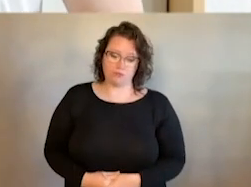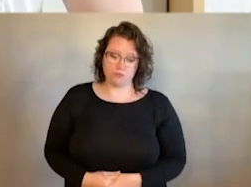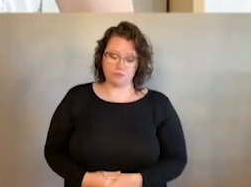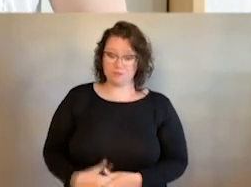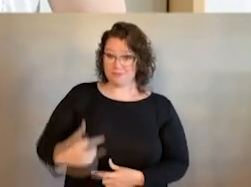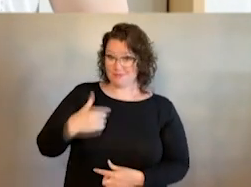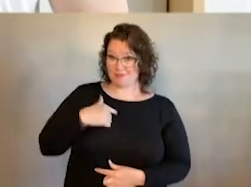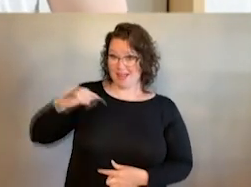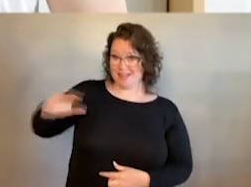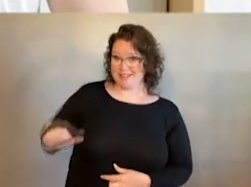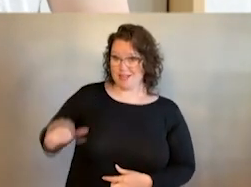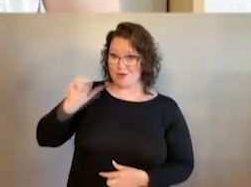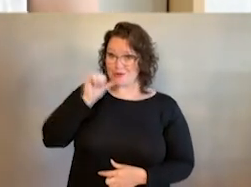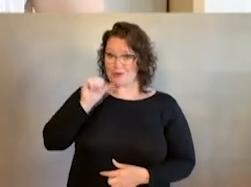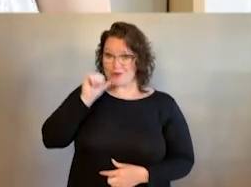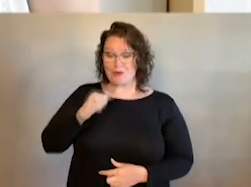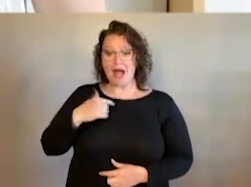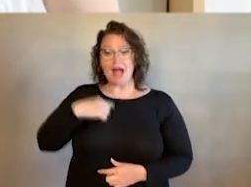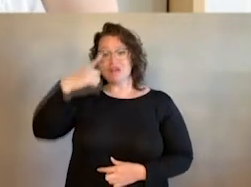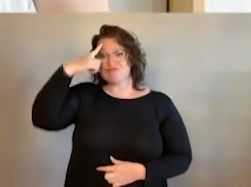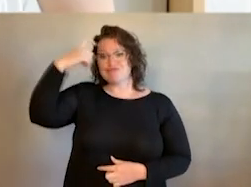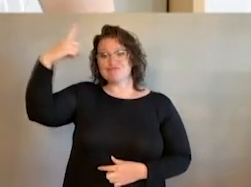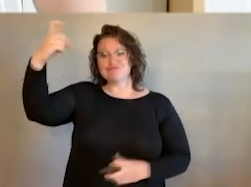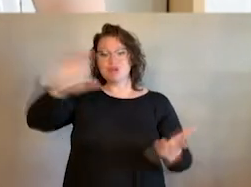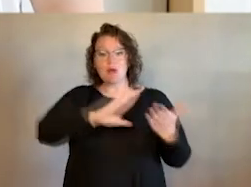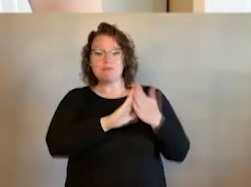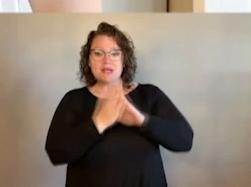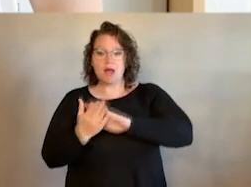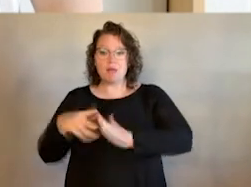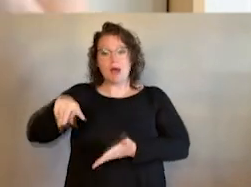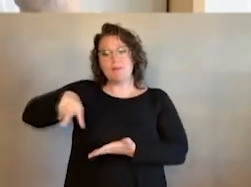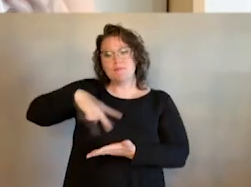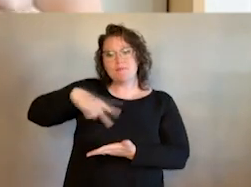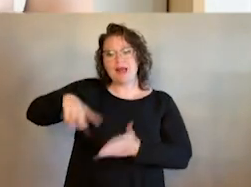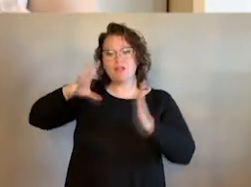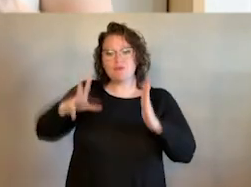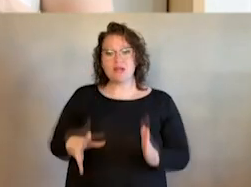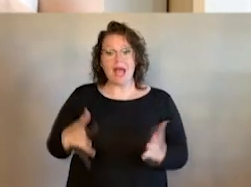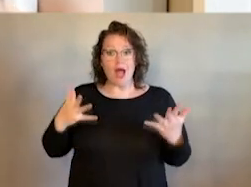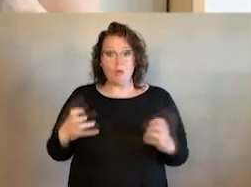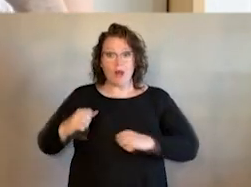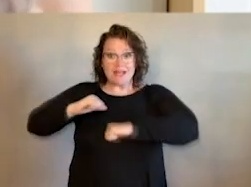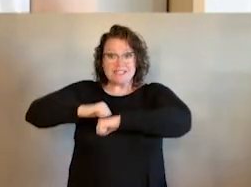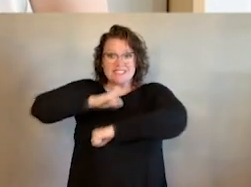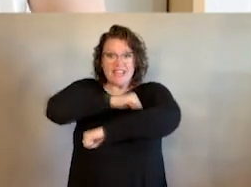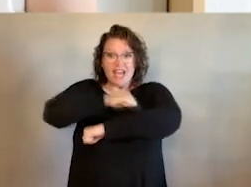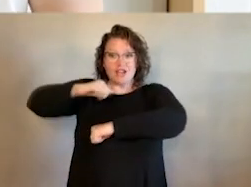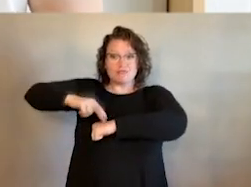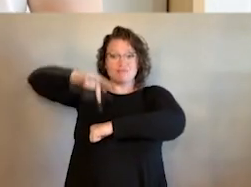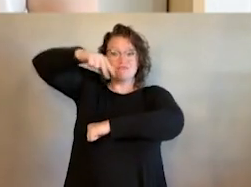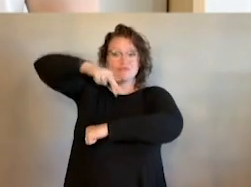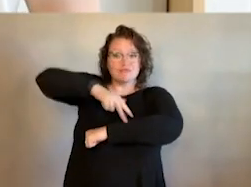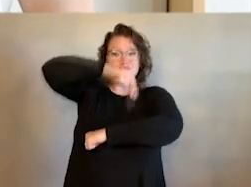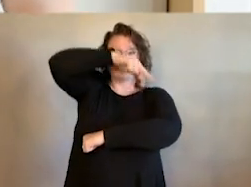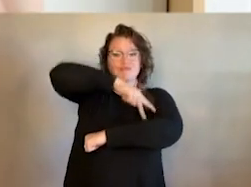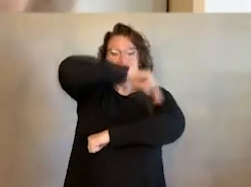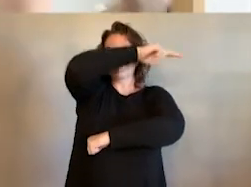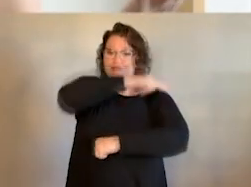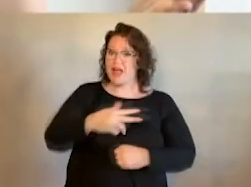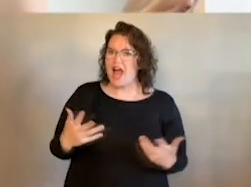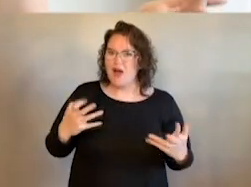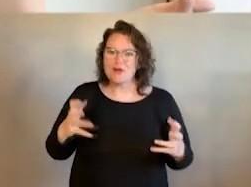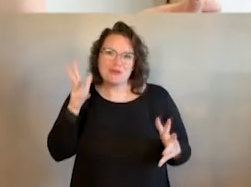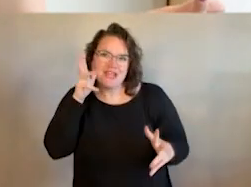When I was a little girl, I dreamed about being a ballerina. I wanted to leap and jump across the stage. I wanted to hear the roar of applause. I wanted to